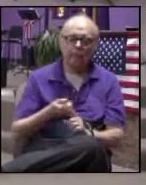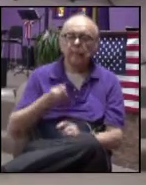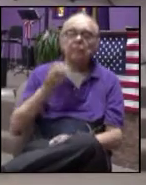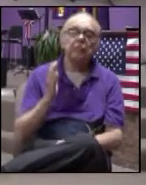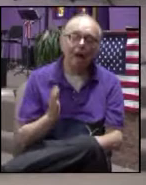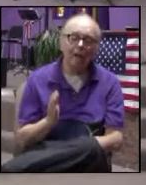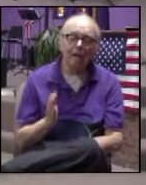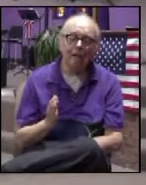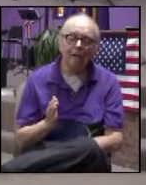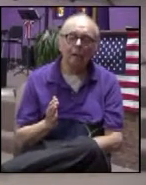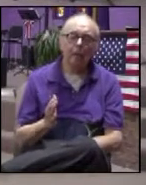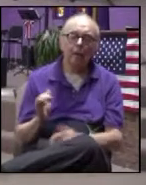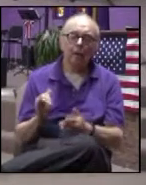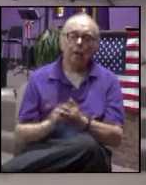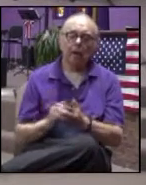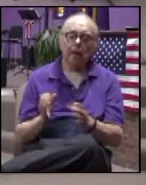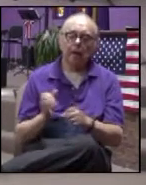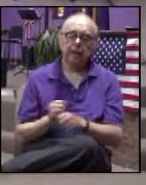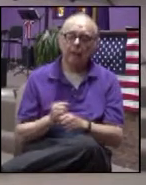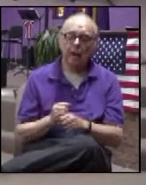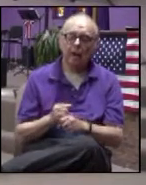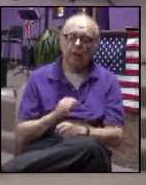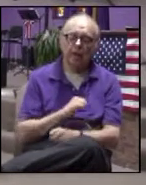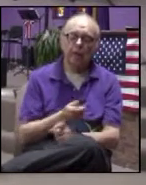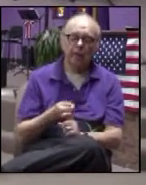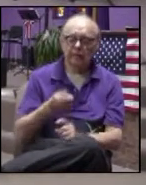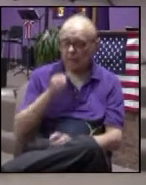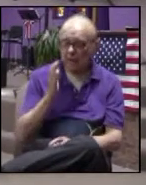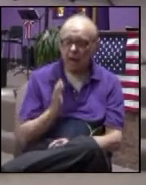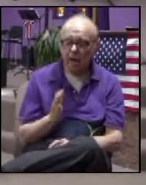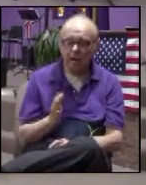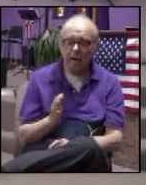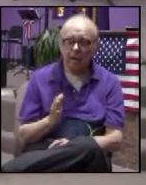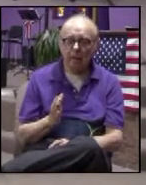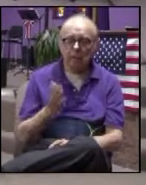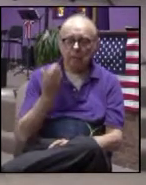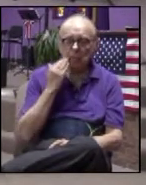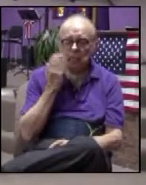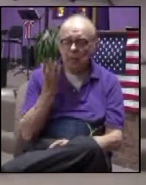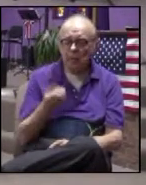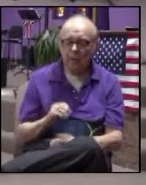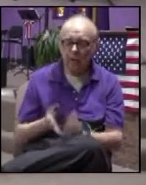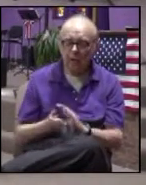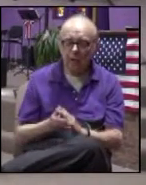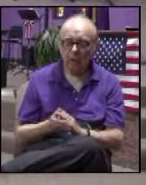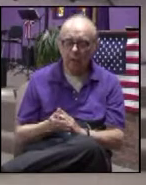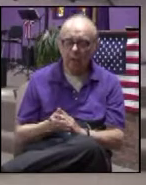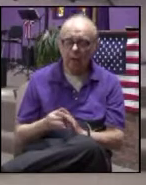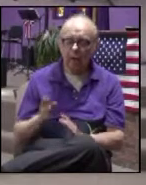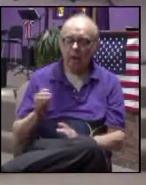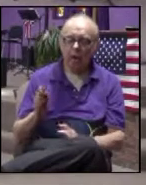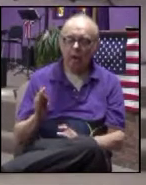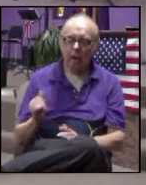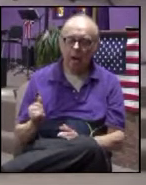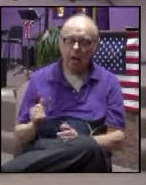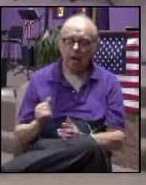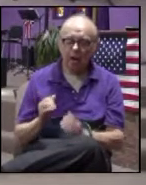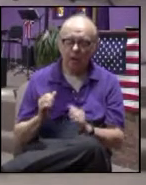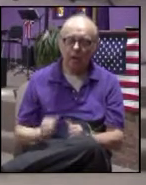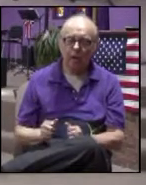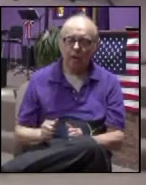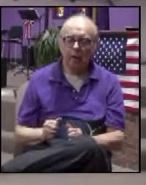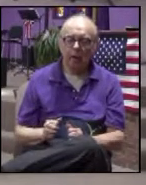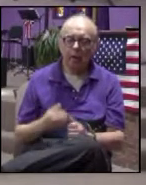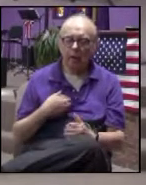God. That's who I get my authority from. So you want to know who became the rabbi to be able